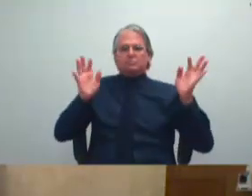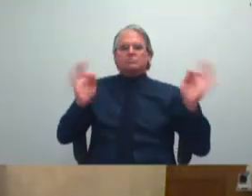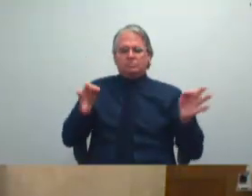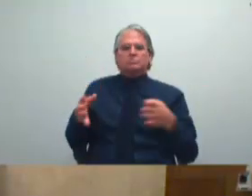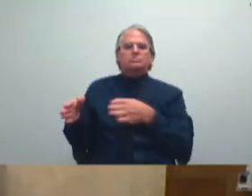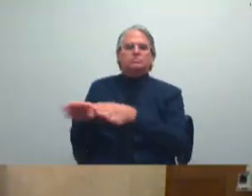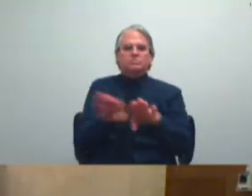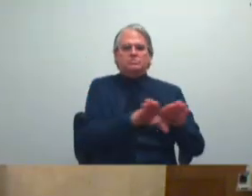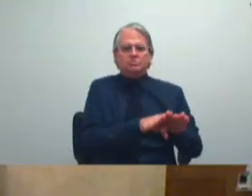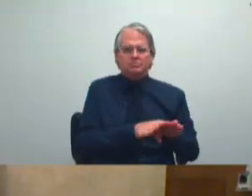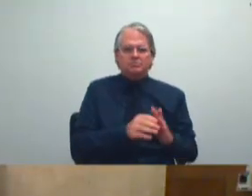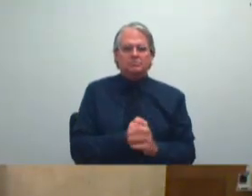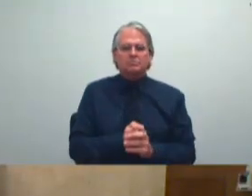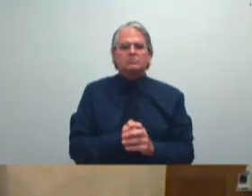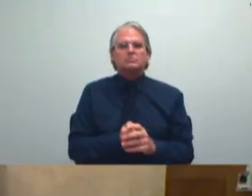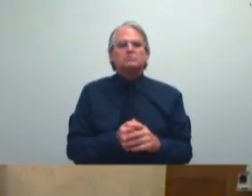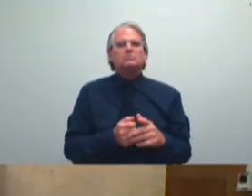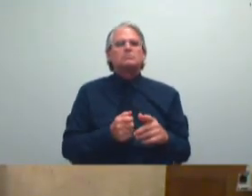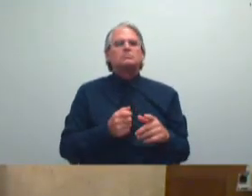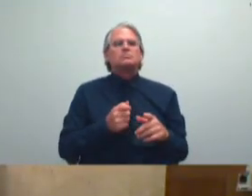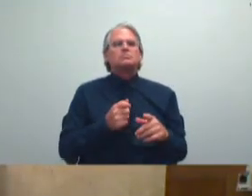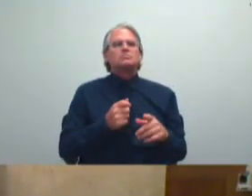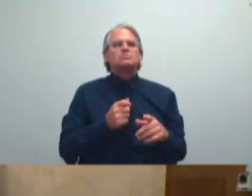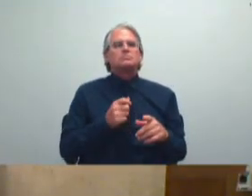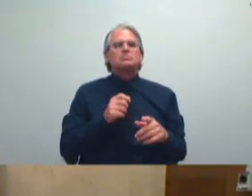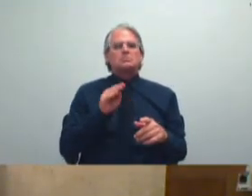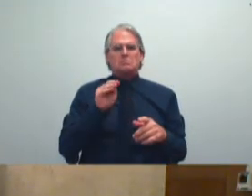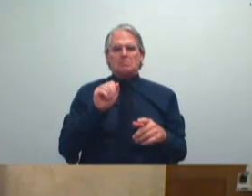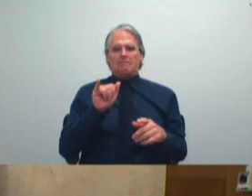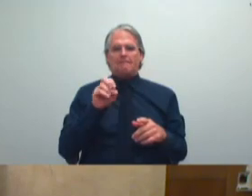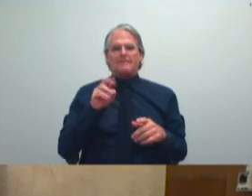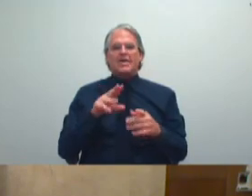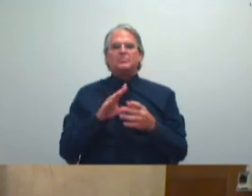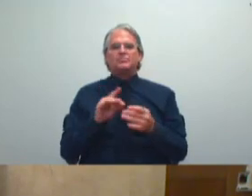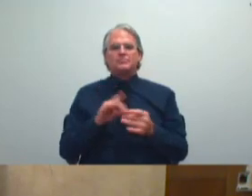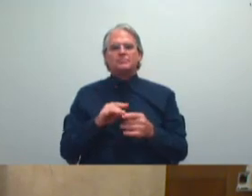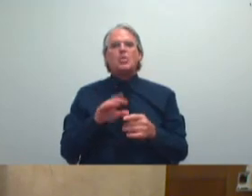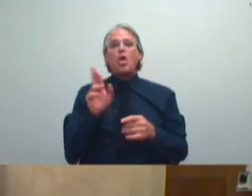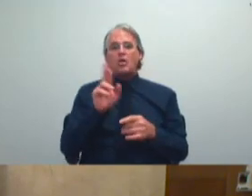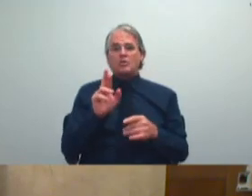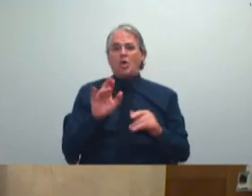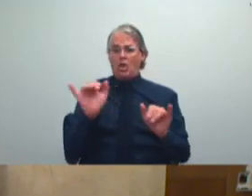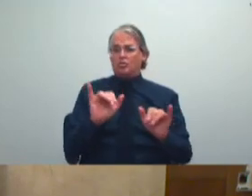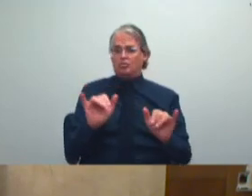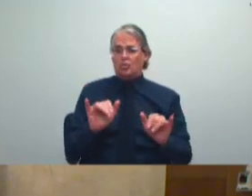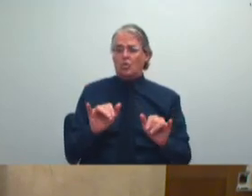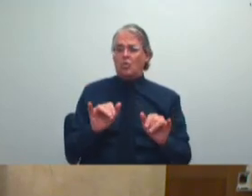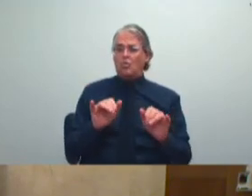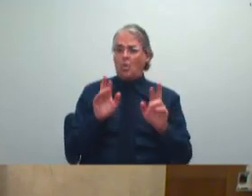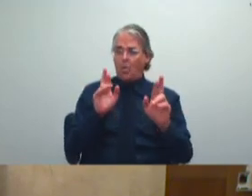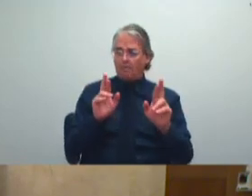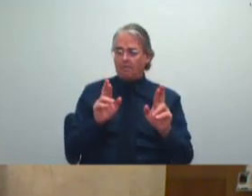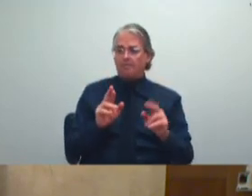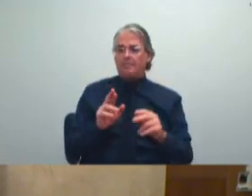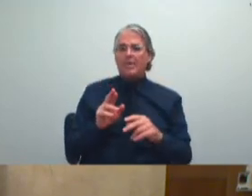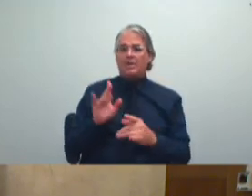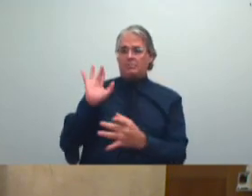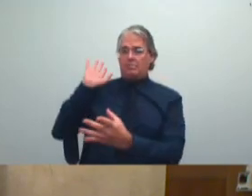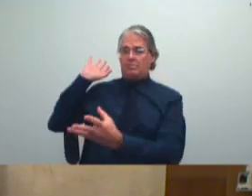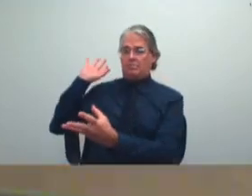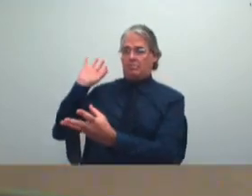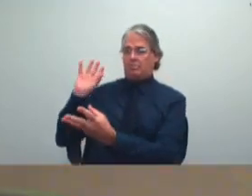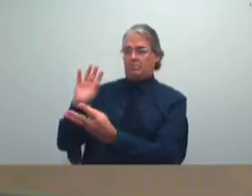is too that we can, to build on that time series. Some of you have seen some national graphs that show